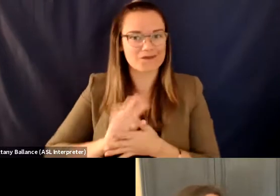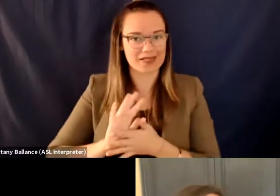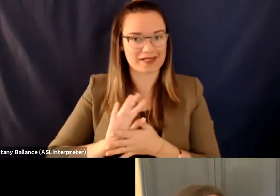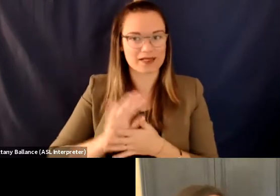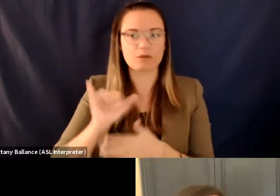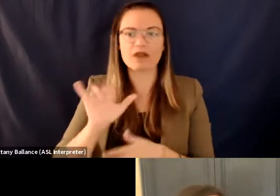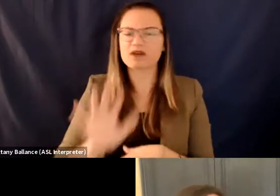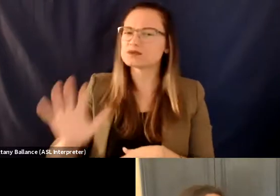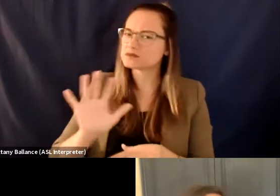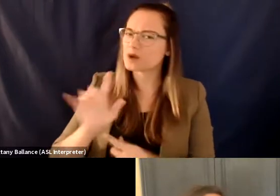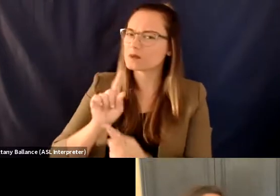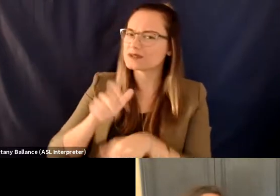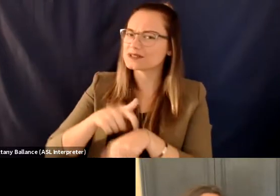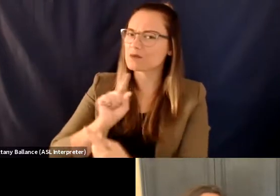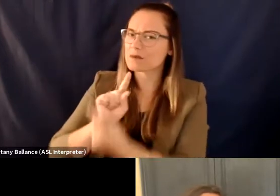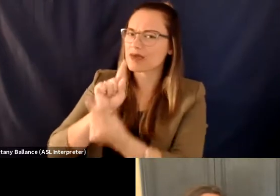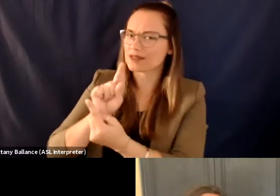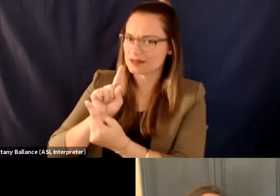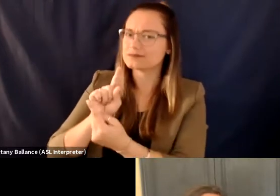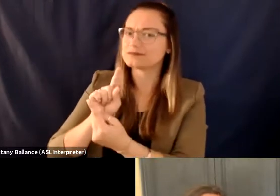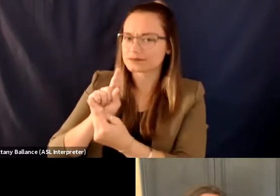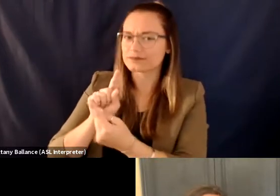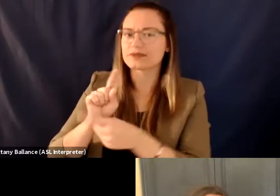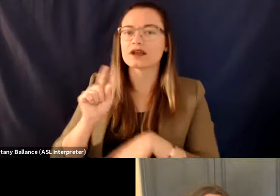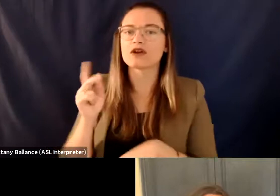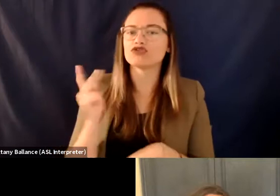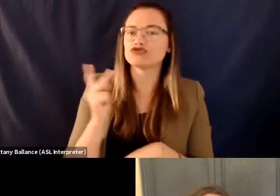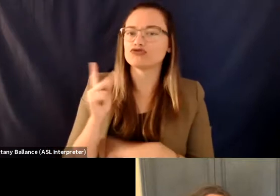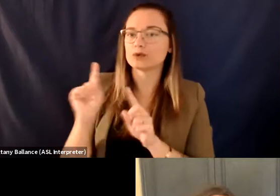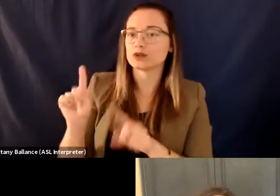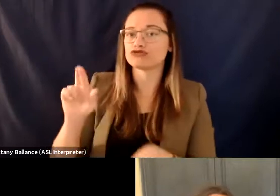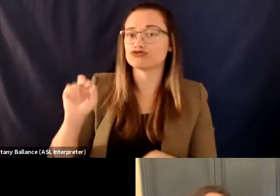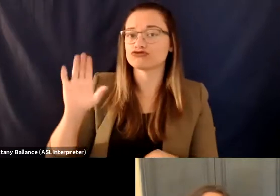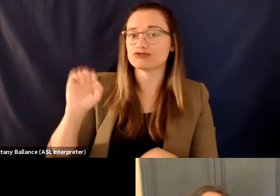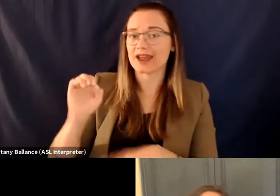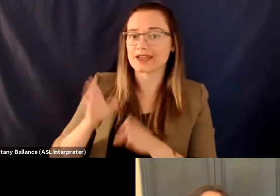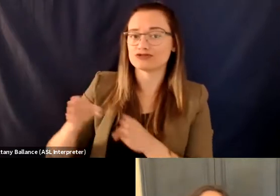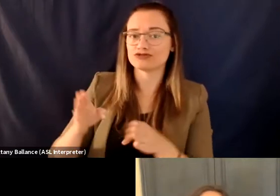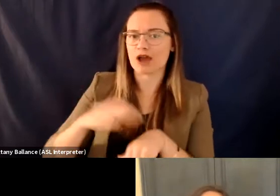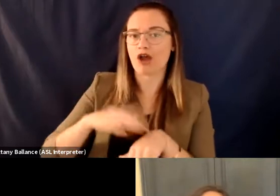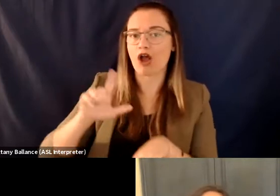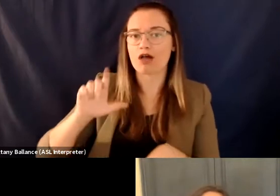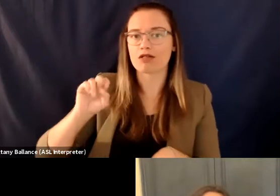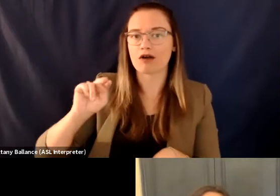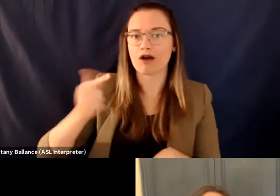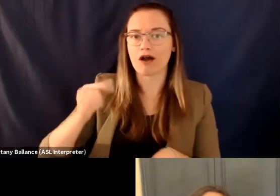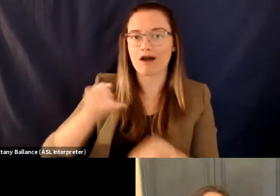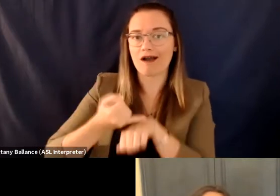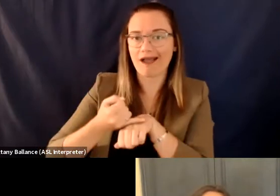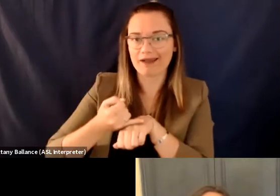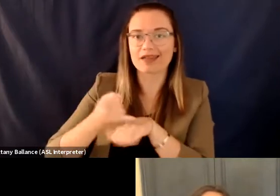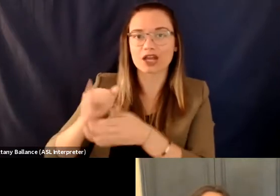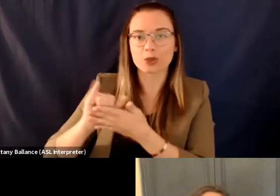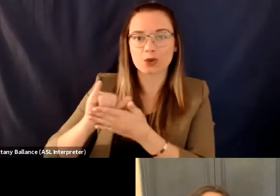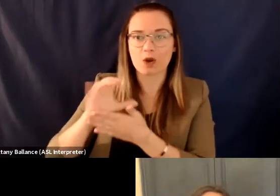around the same time that we met and we went to a racetrack out on the end of Long Island and started filming a demolition derby race